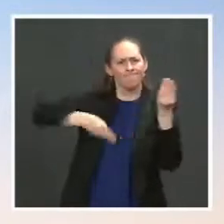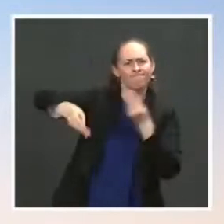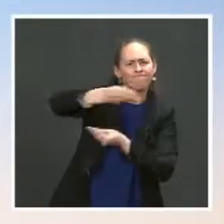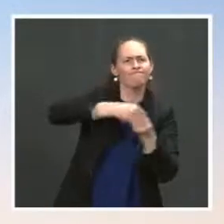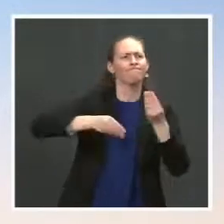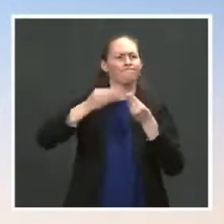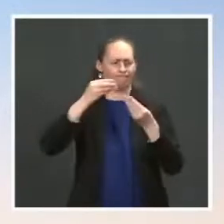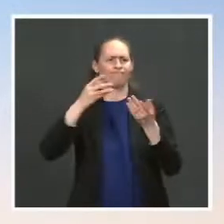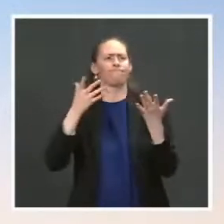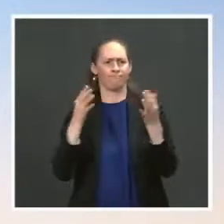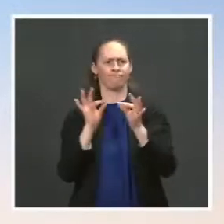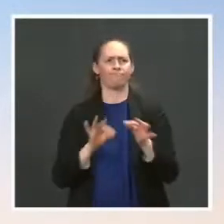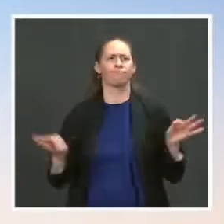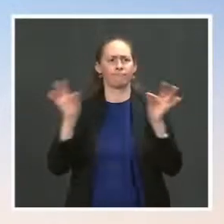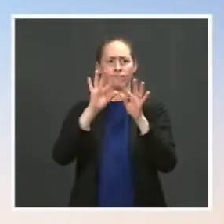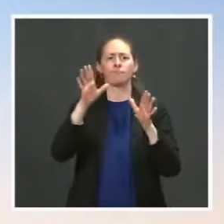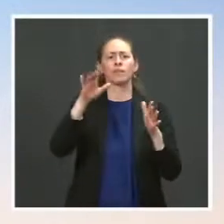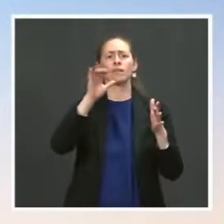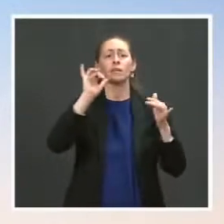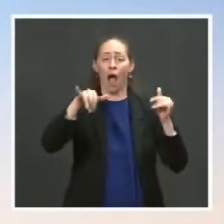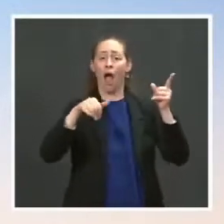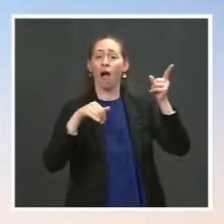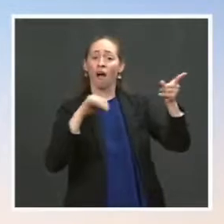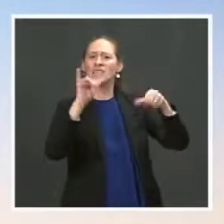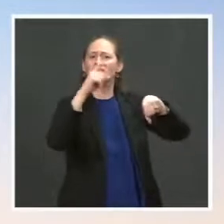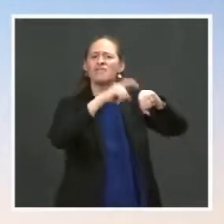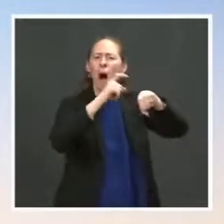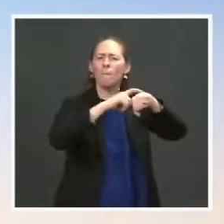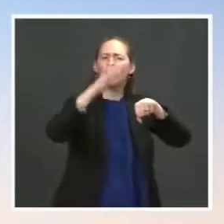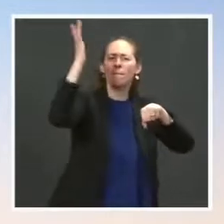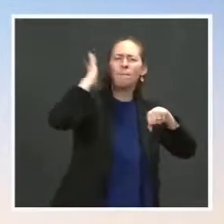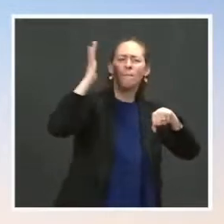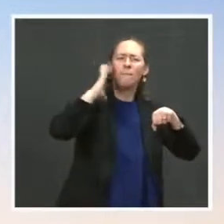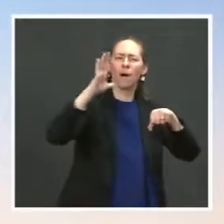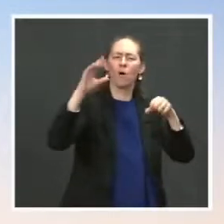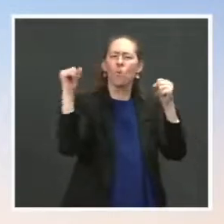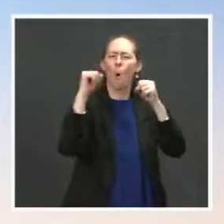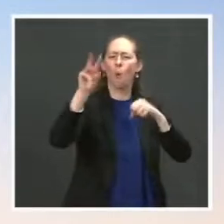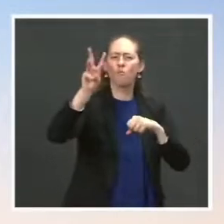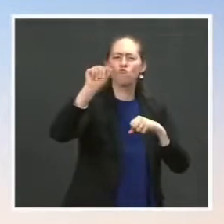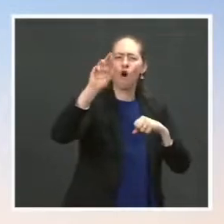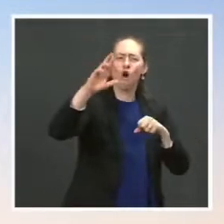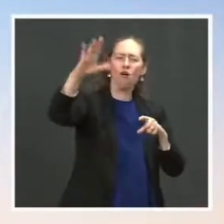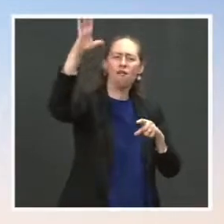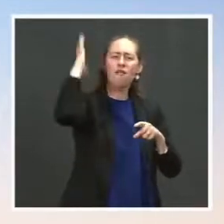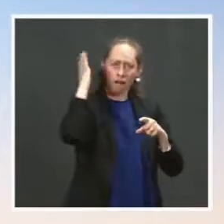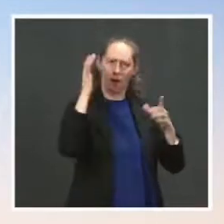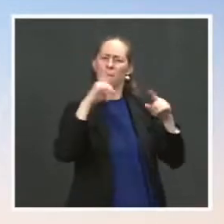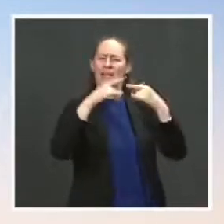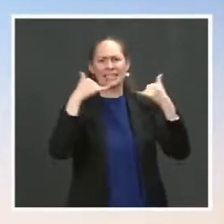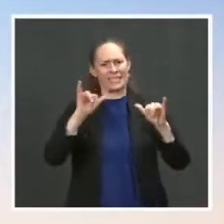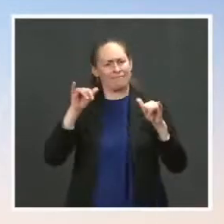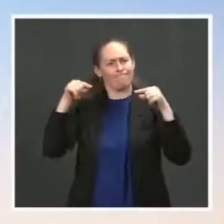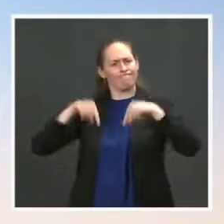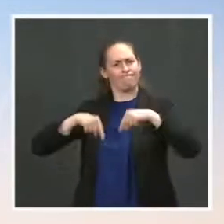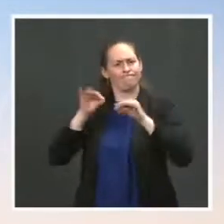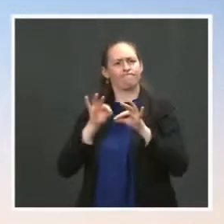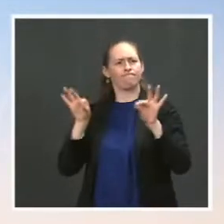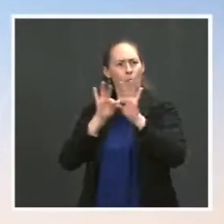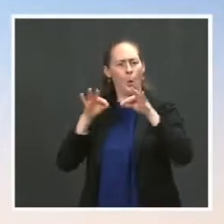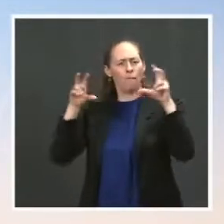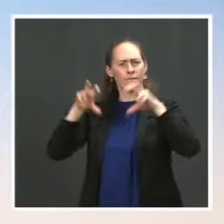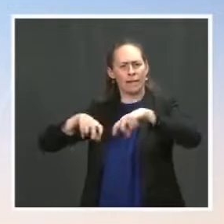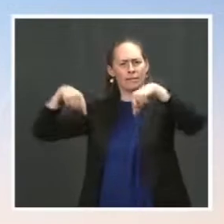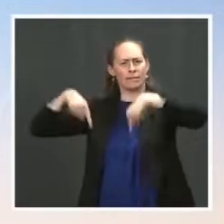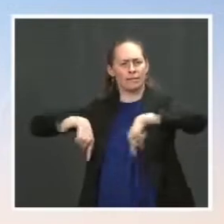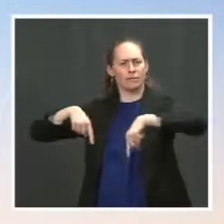Eisenhower era, but that principle that national security is at stake applies, especially when you consider that today, one of the biggest threats to our national security